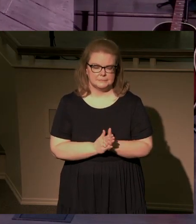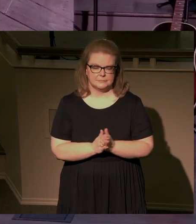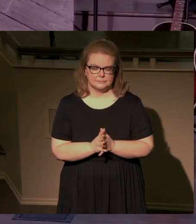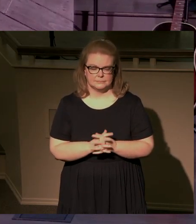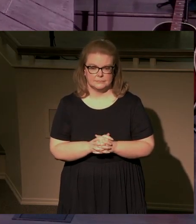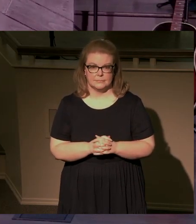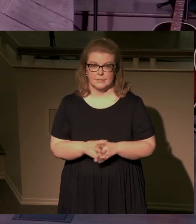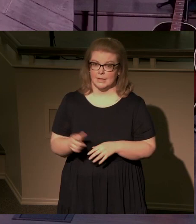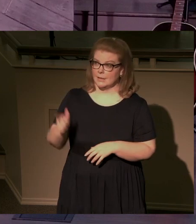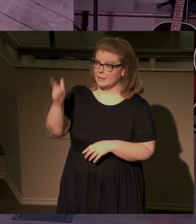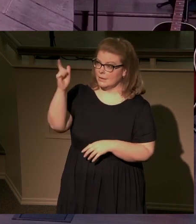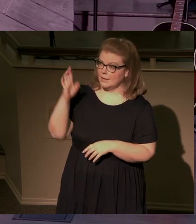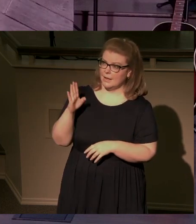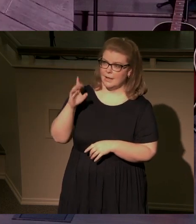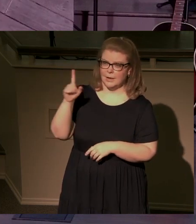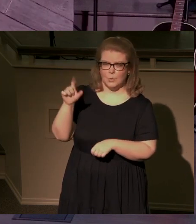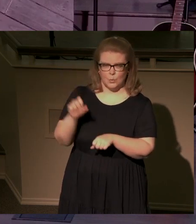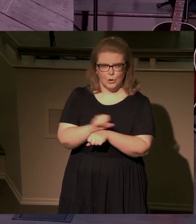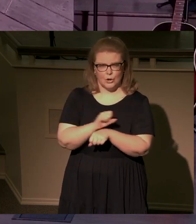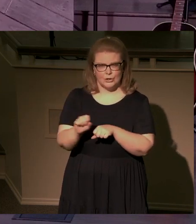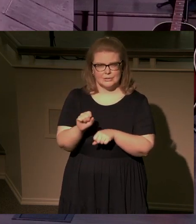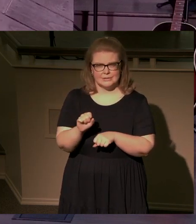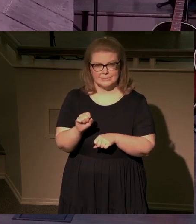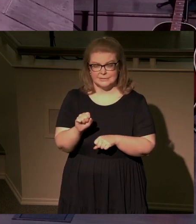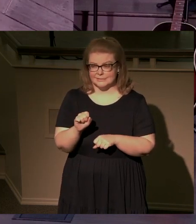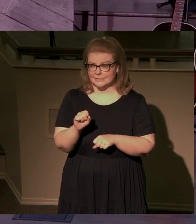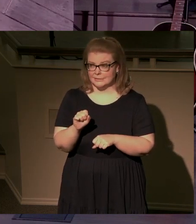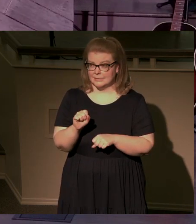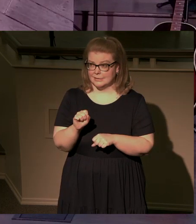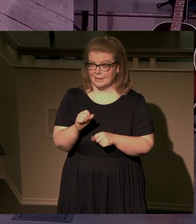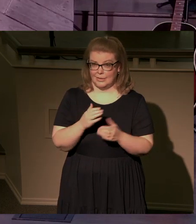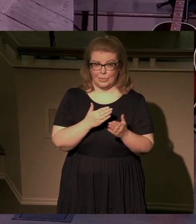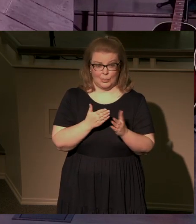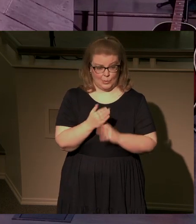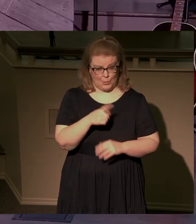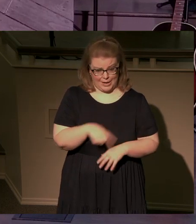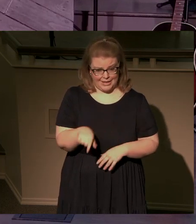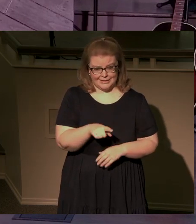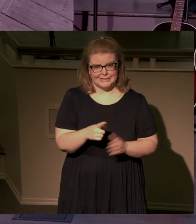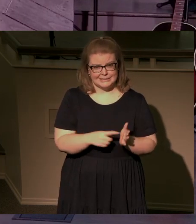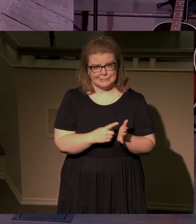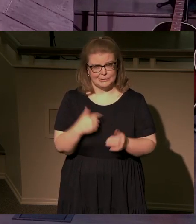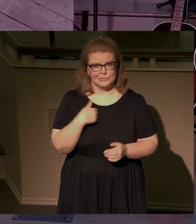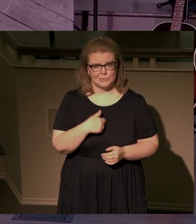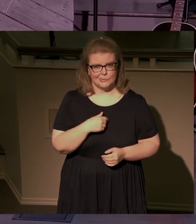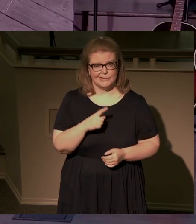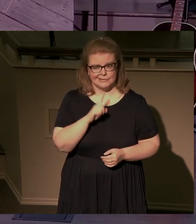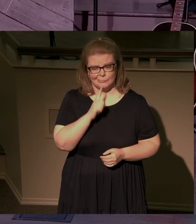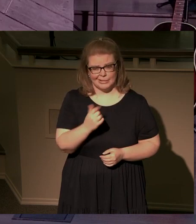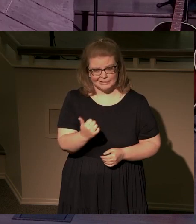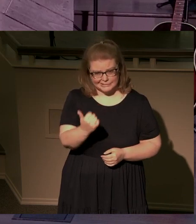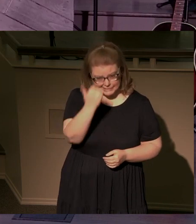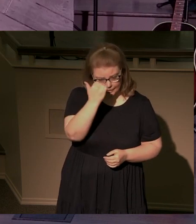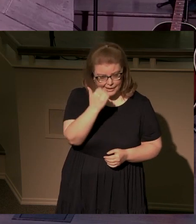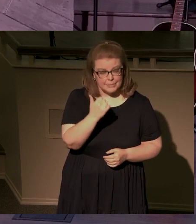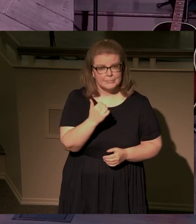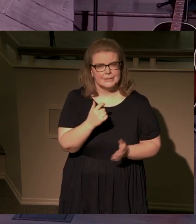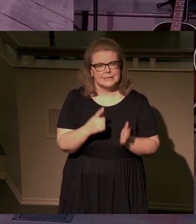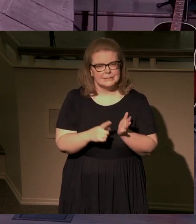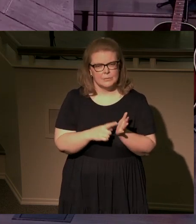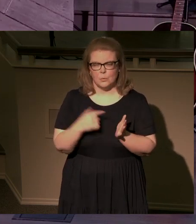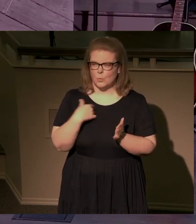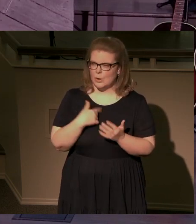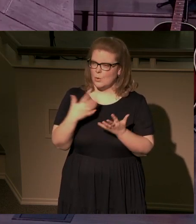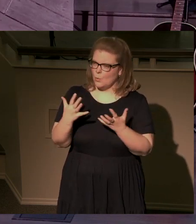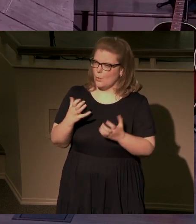You know, God works in really young lives. And we want to be the kind of church that sees that